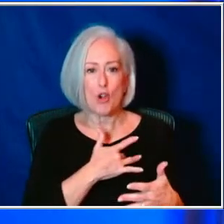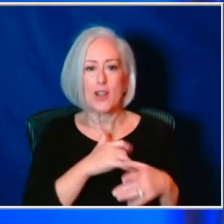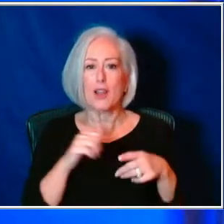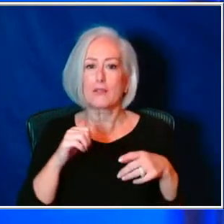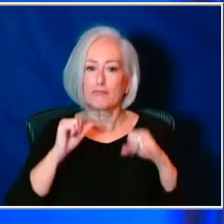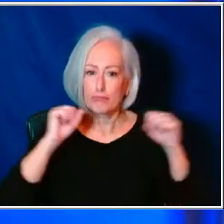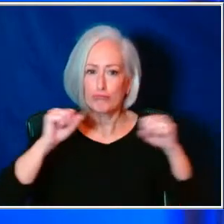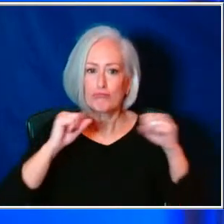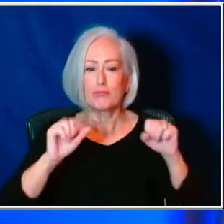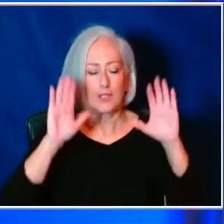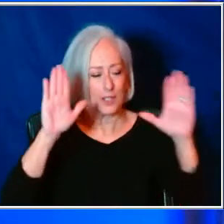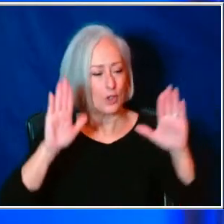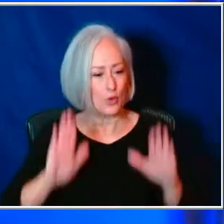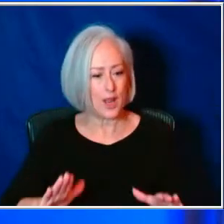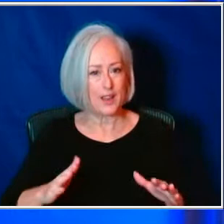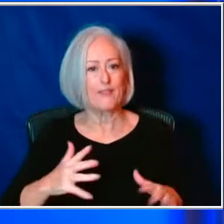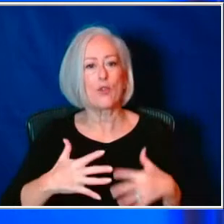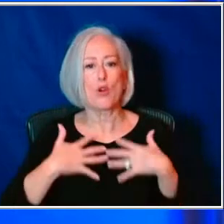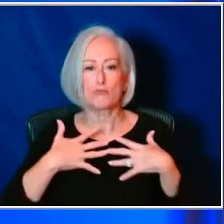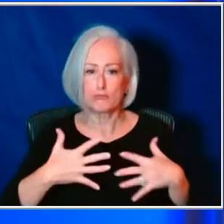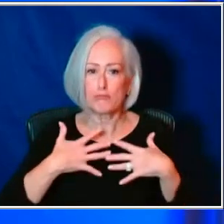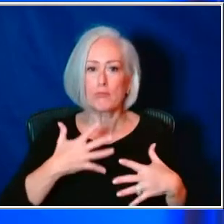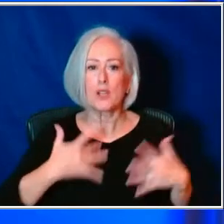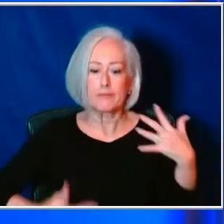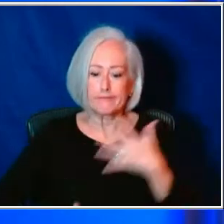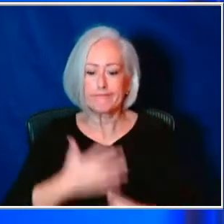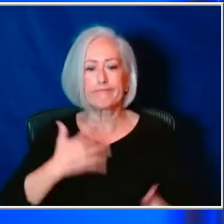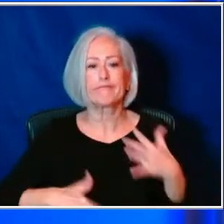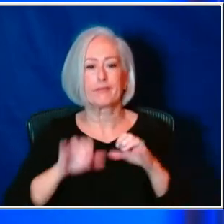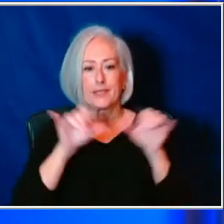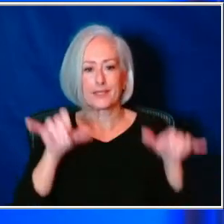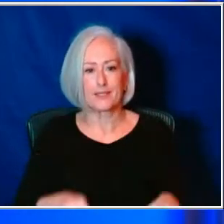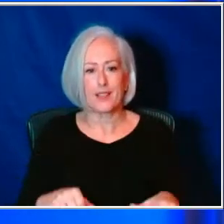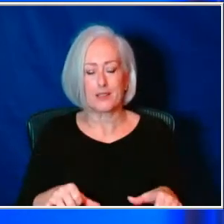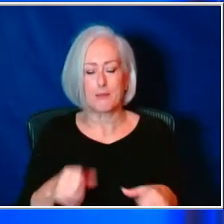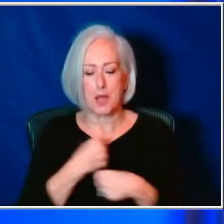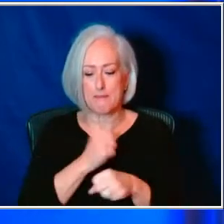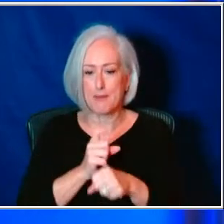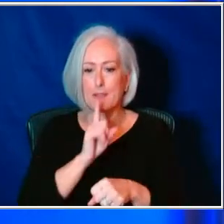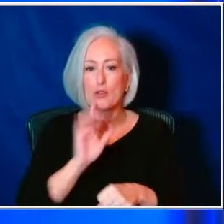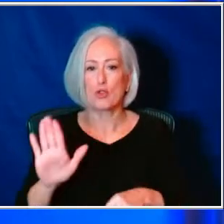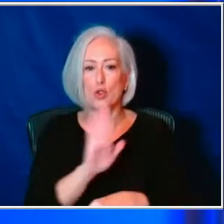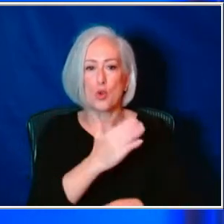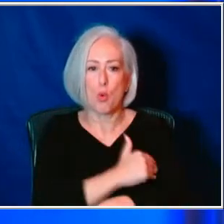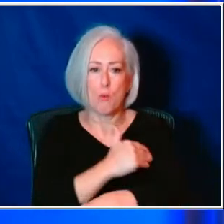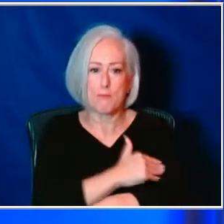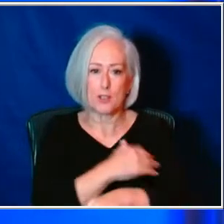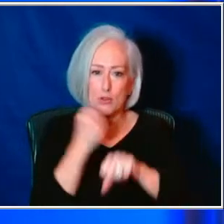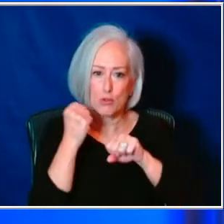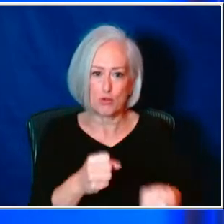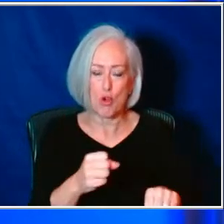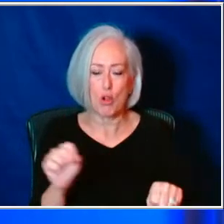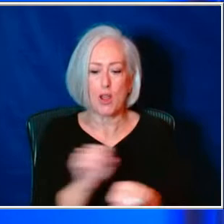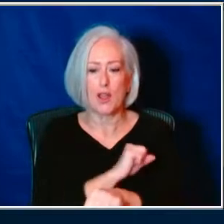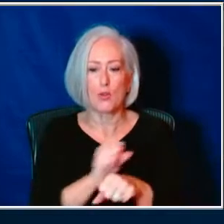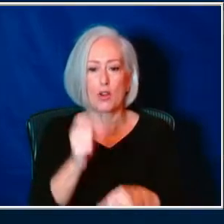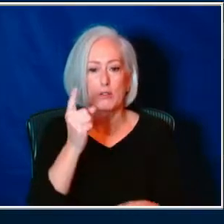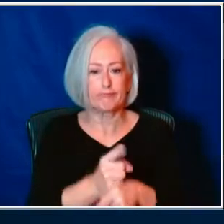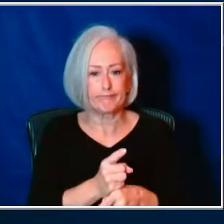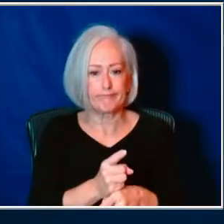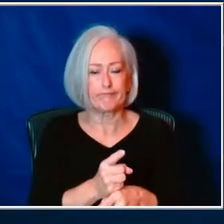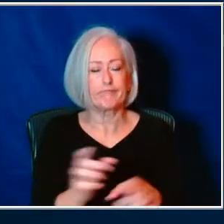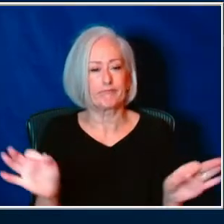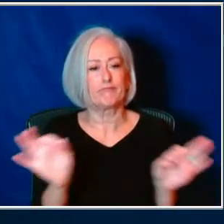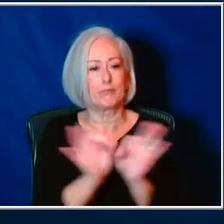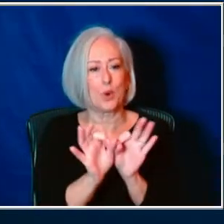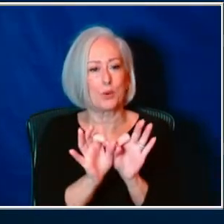and cardiovascular system, but making sure our muscles are strong and working properly is a huge part of this as well. It